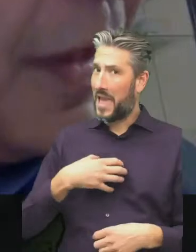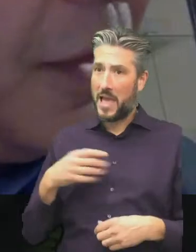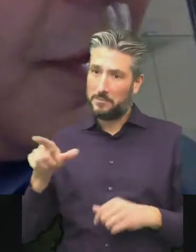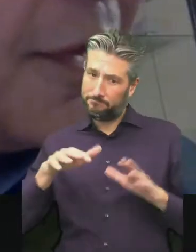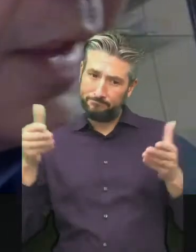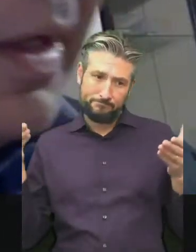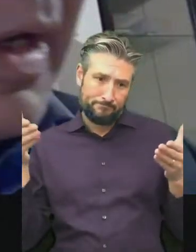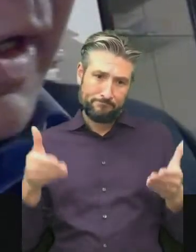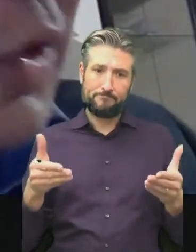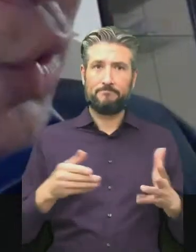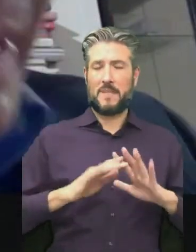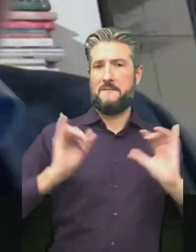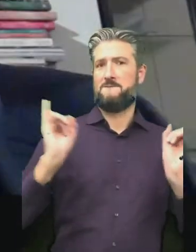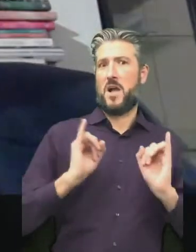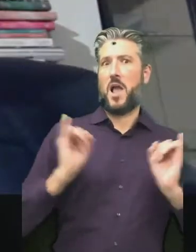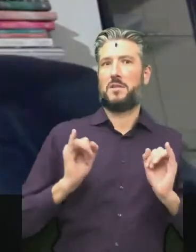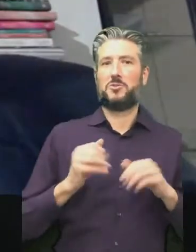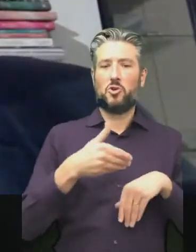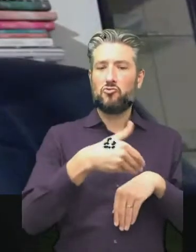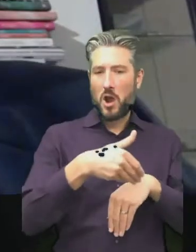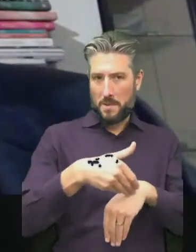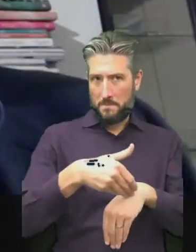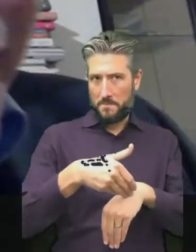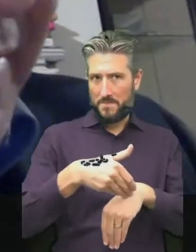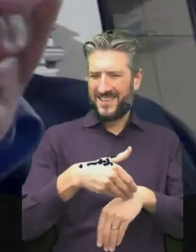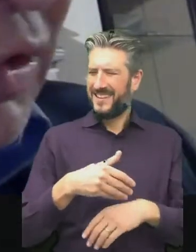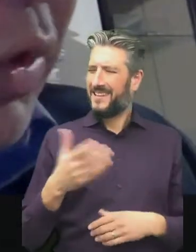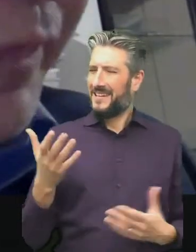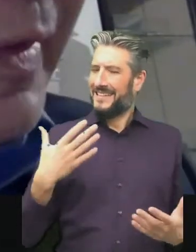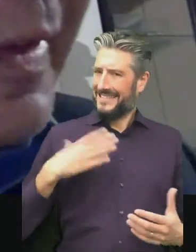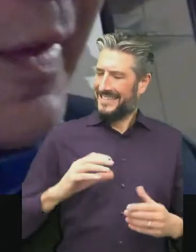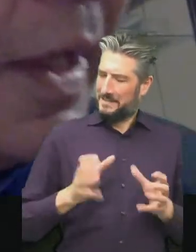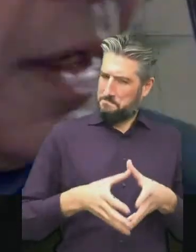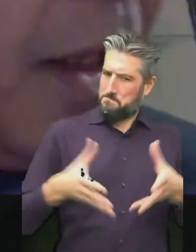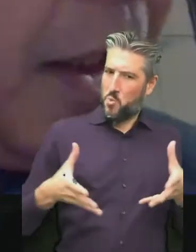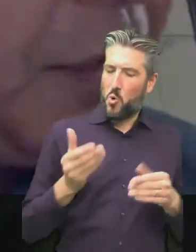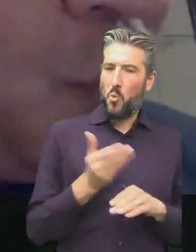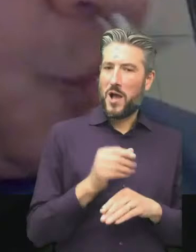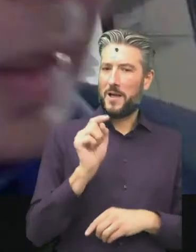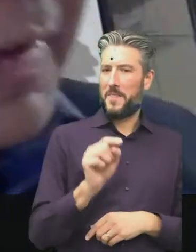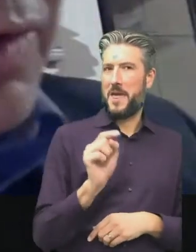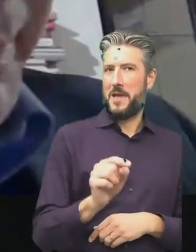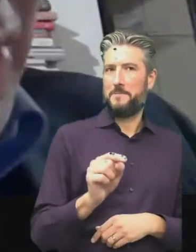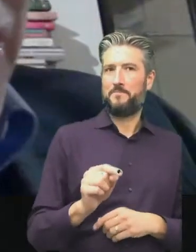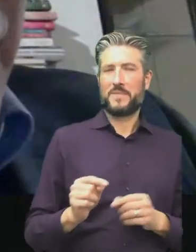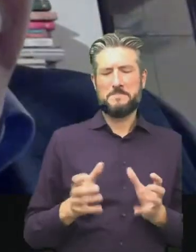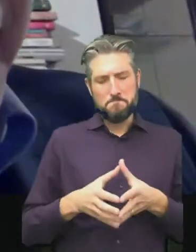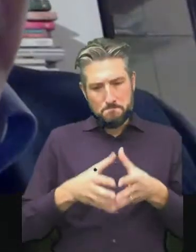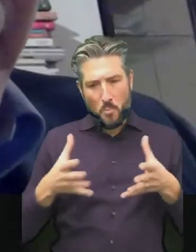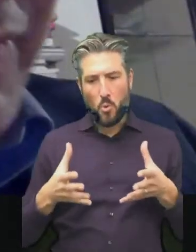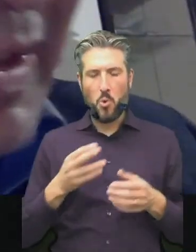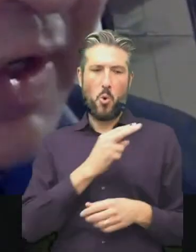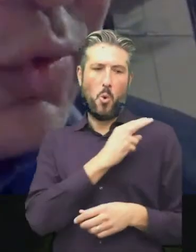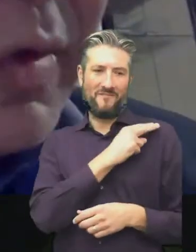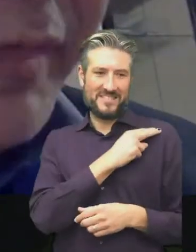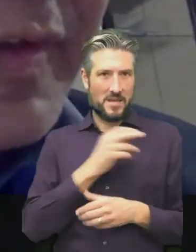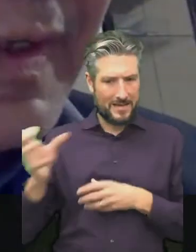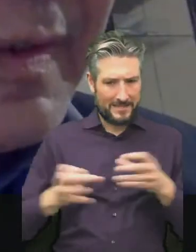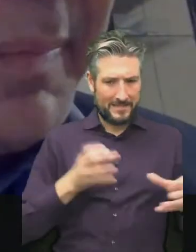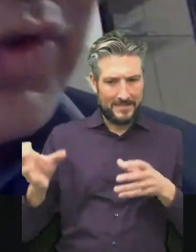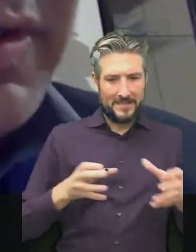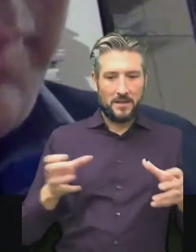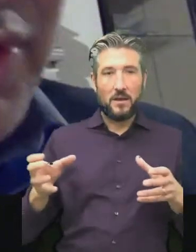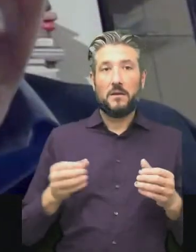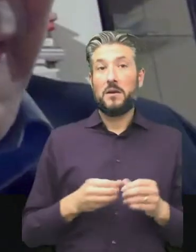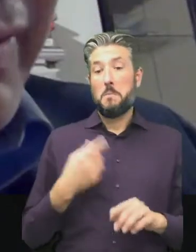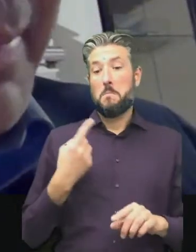but if I can just say, a new violent crime task force chair of 272 officers, new violence suppression units made up of 620 officers